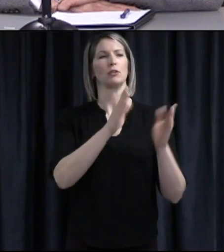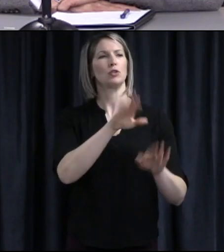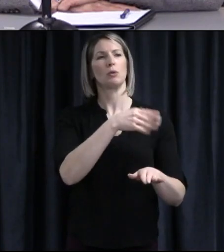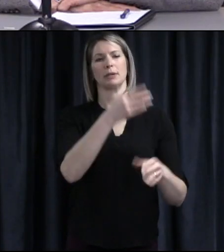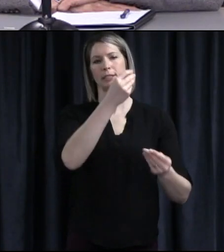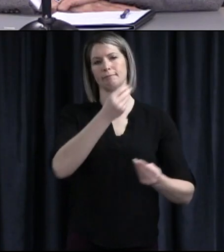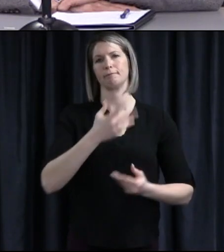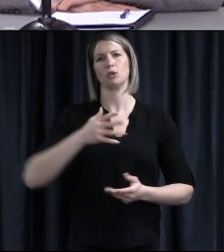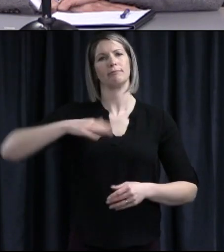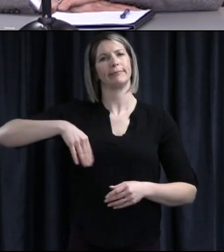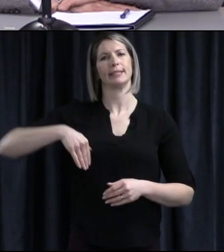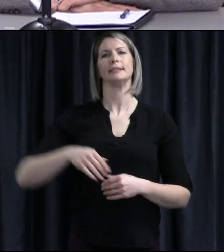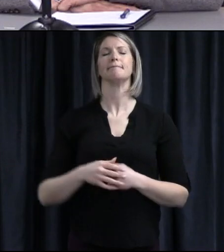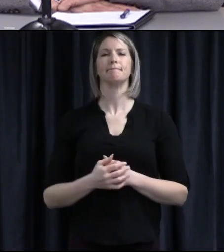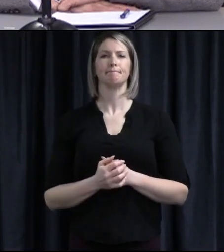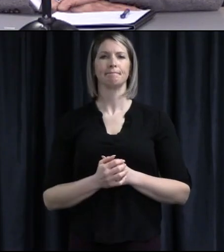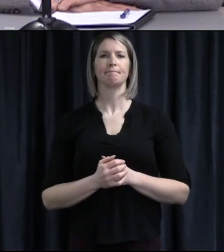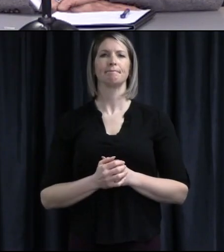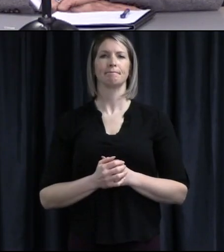regulation.